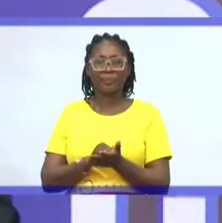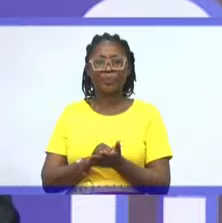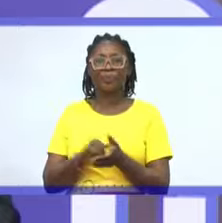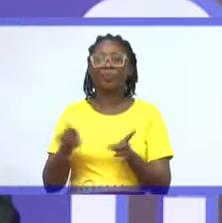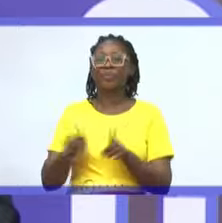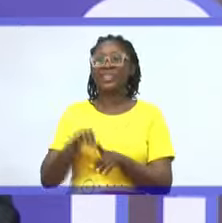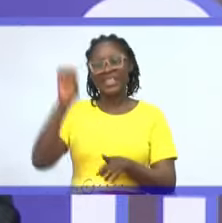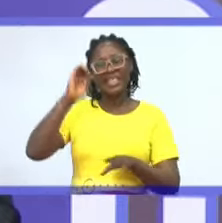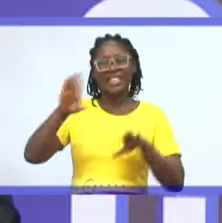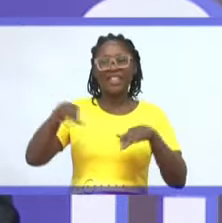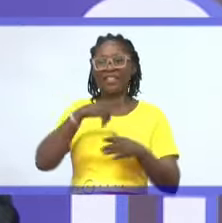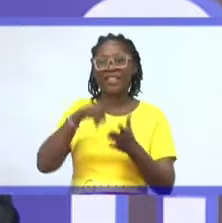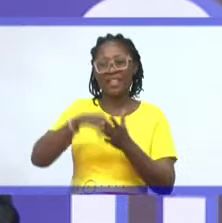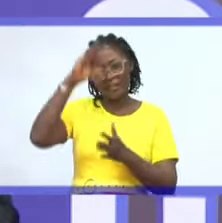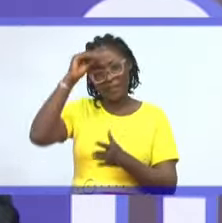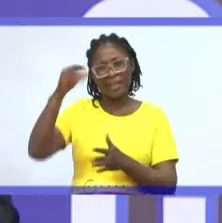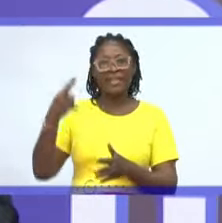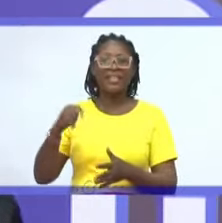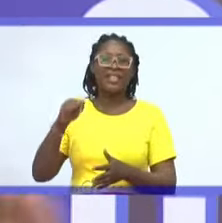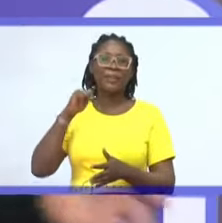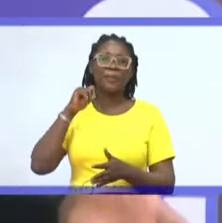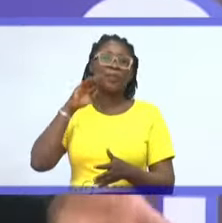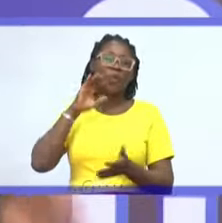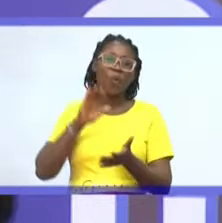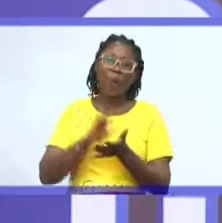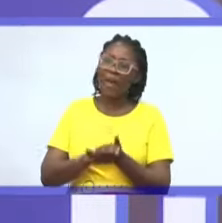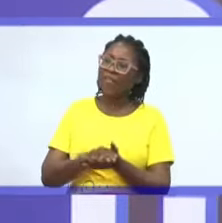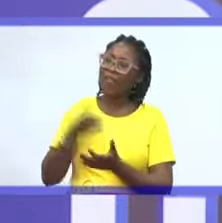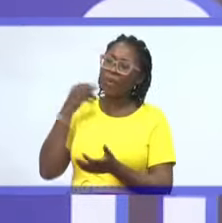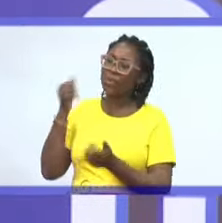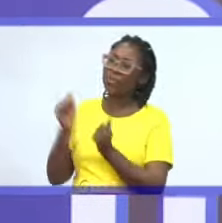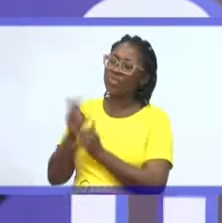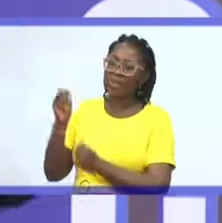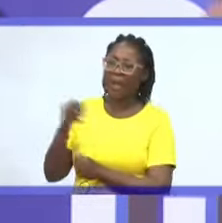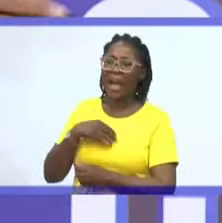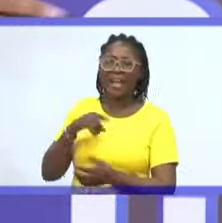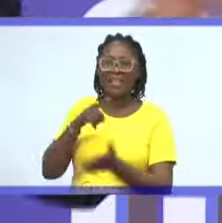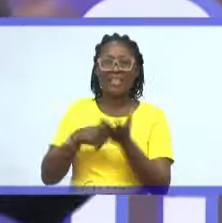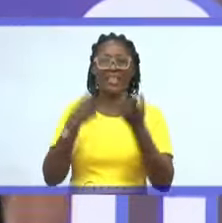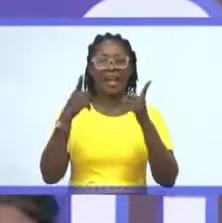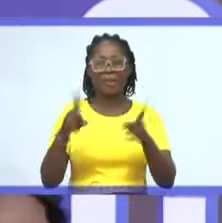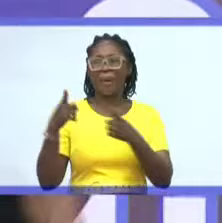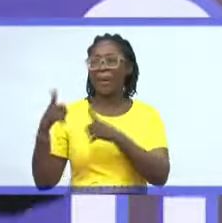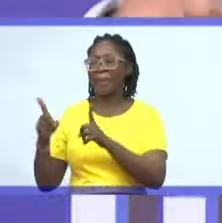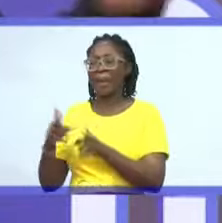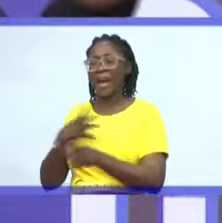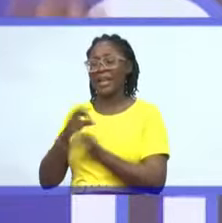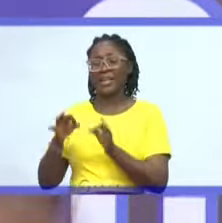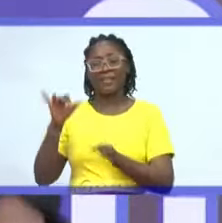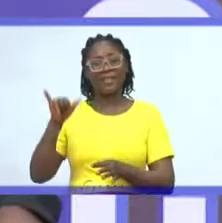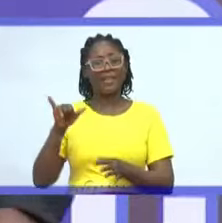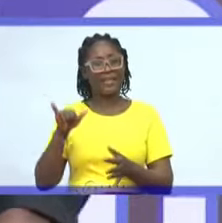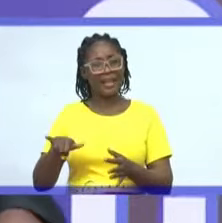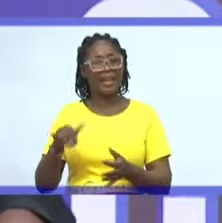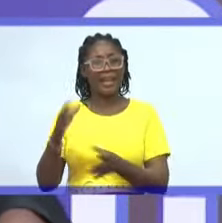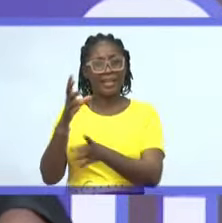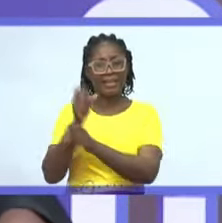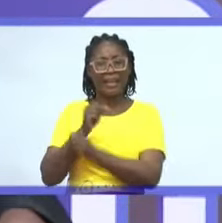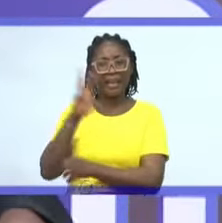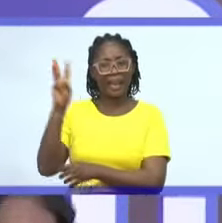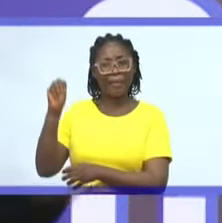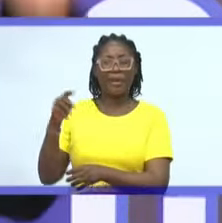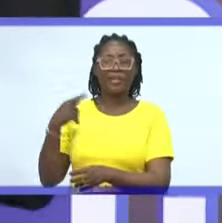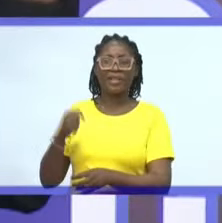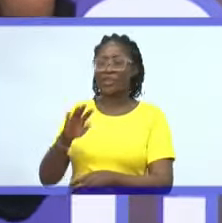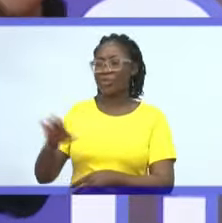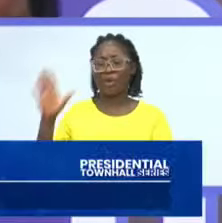order, his wife was, this happened to him. And if he doesn't obey, they're bundling him back. And then his children was all going to school.